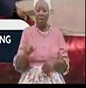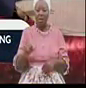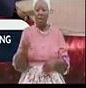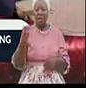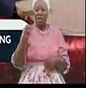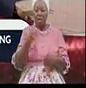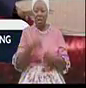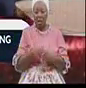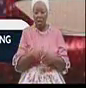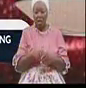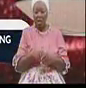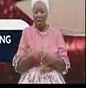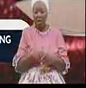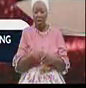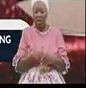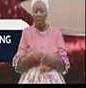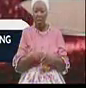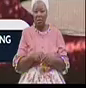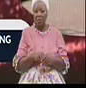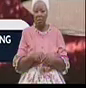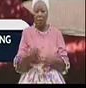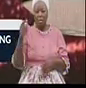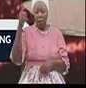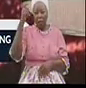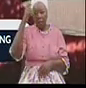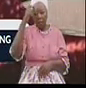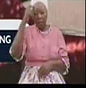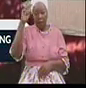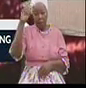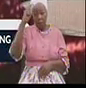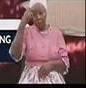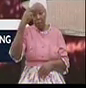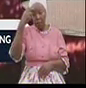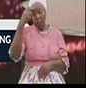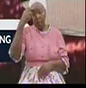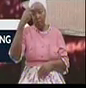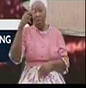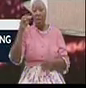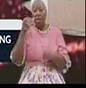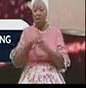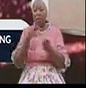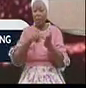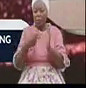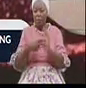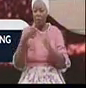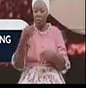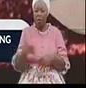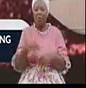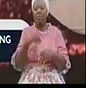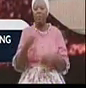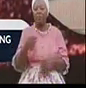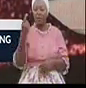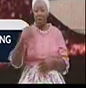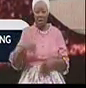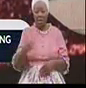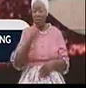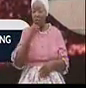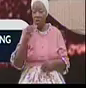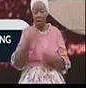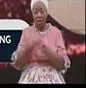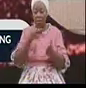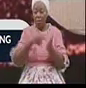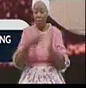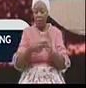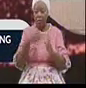of eternity, not in view of tabernacle worship, not in view of the law